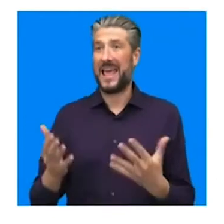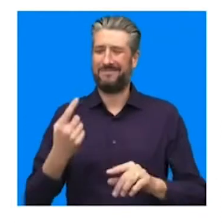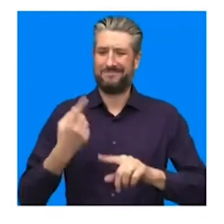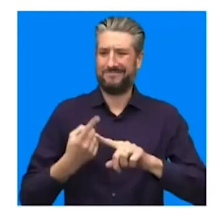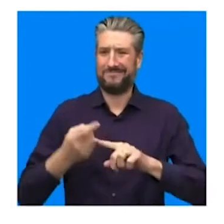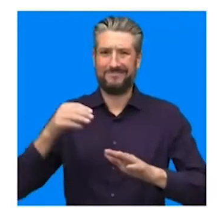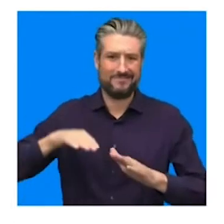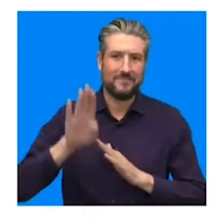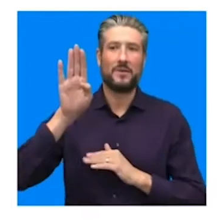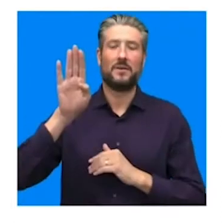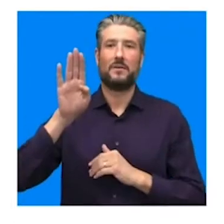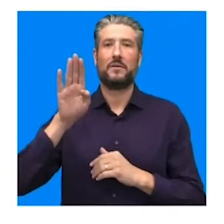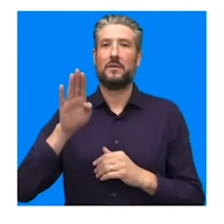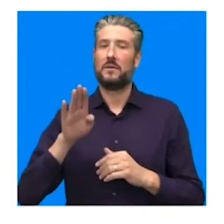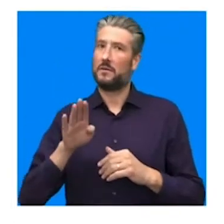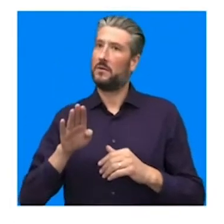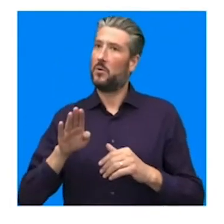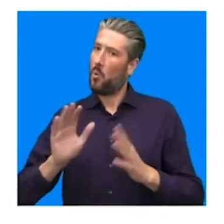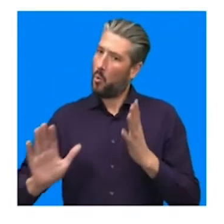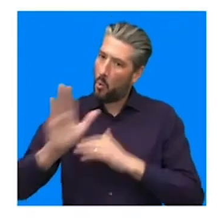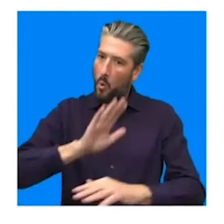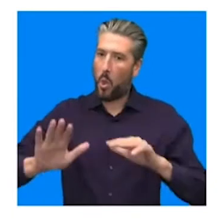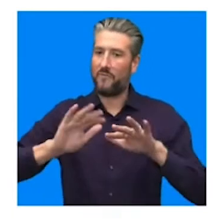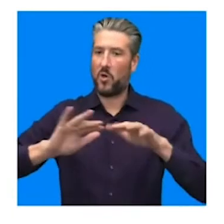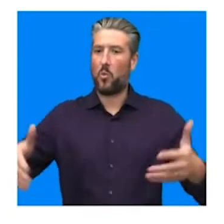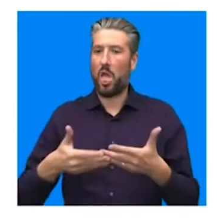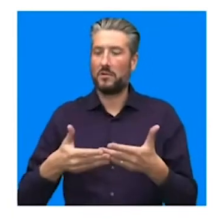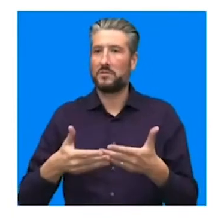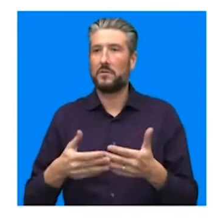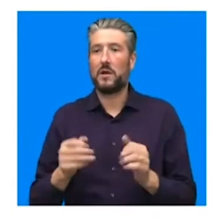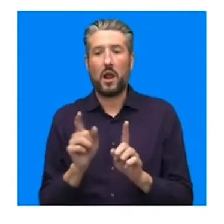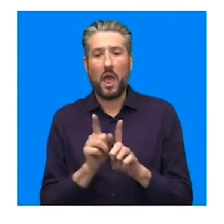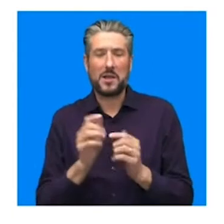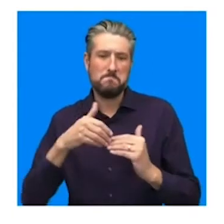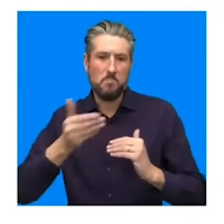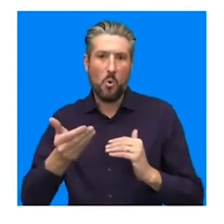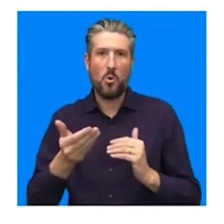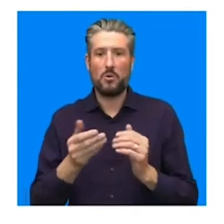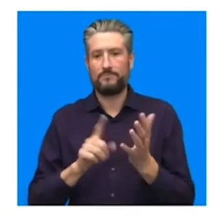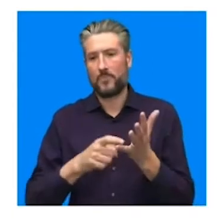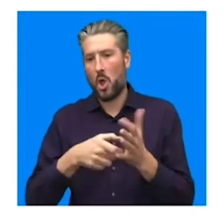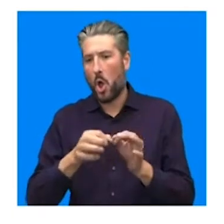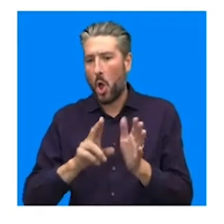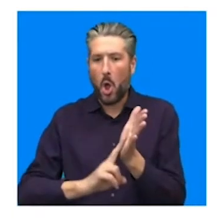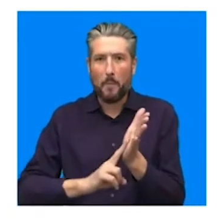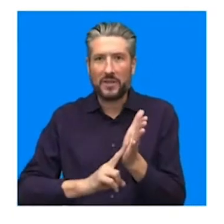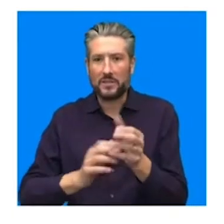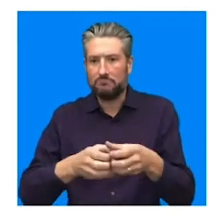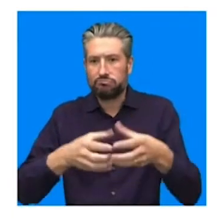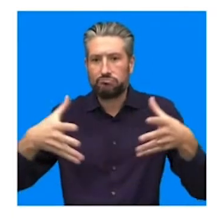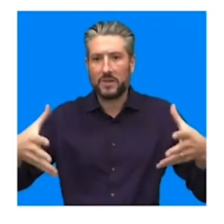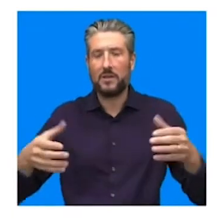those are trends around urbanization, trends around the ways that we think about